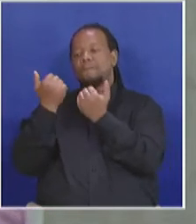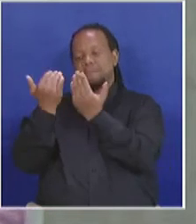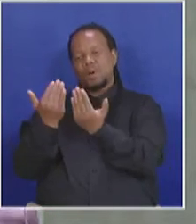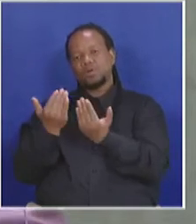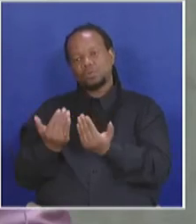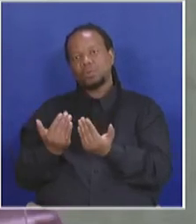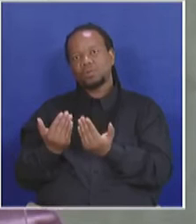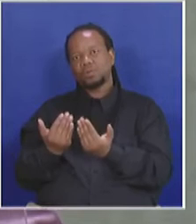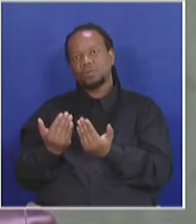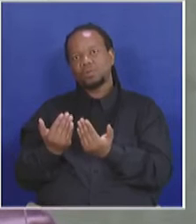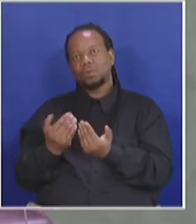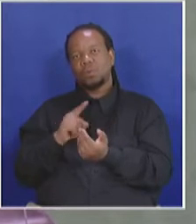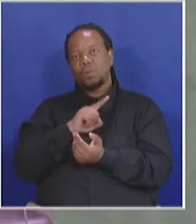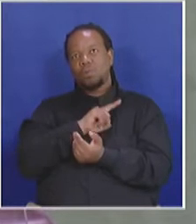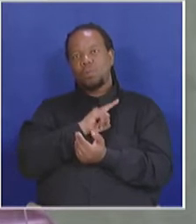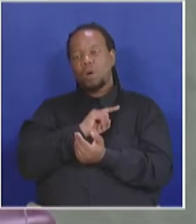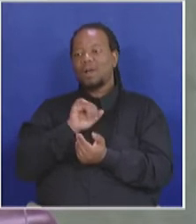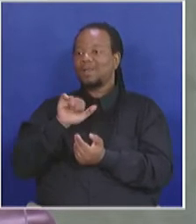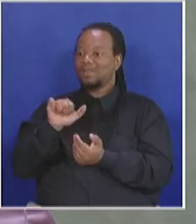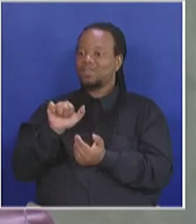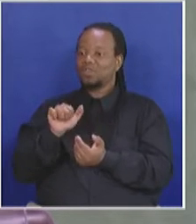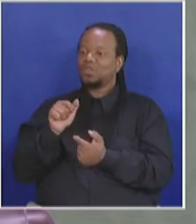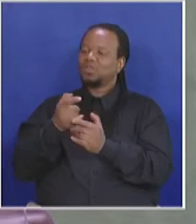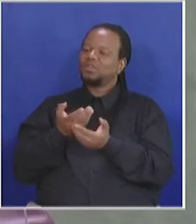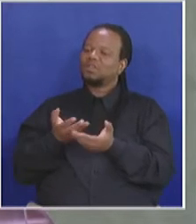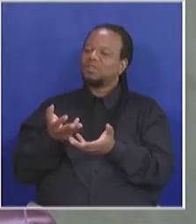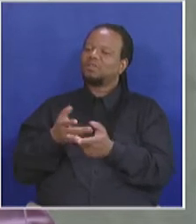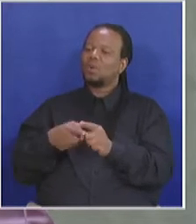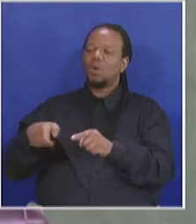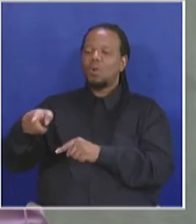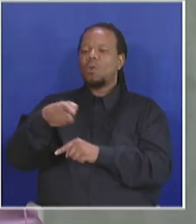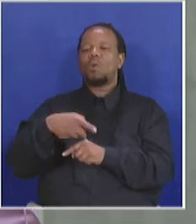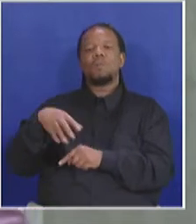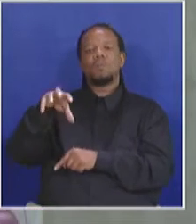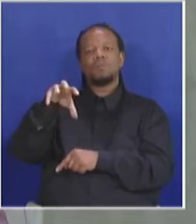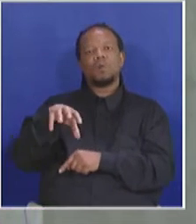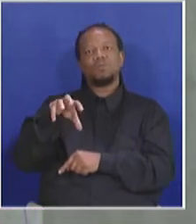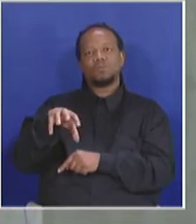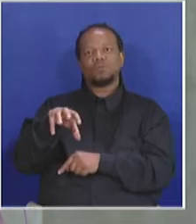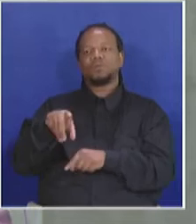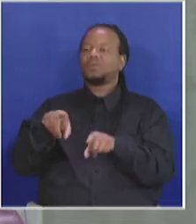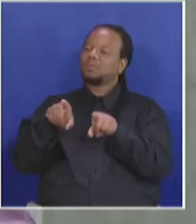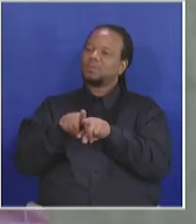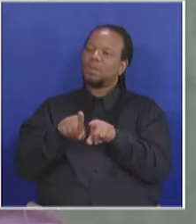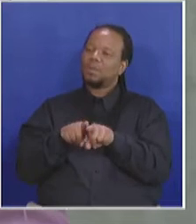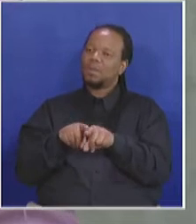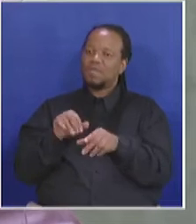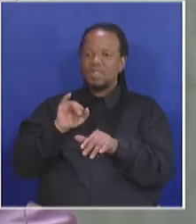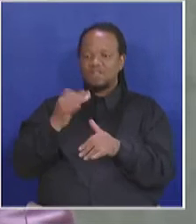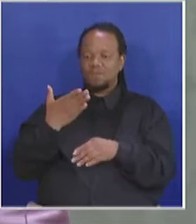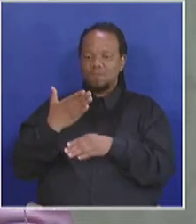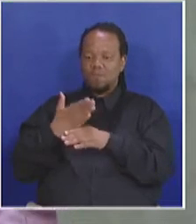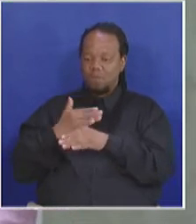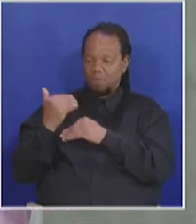consideration the fact that it services the entire province and therefore must be able to handle possible pressures.